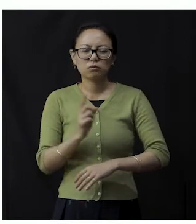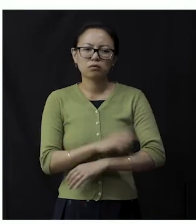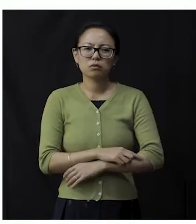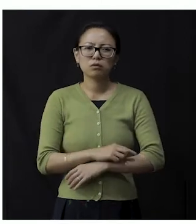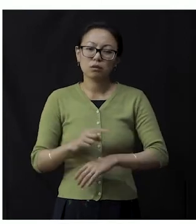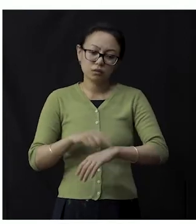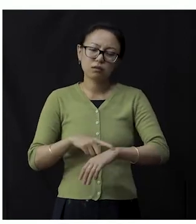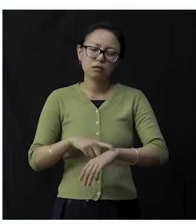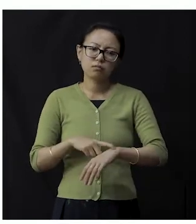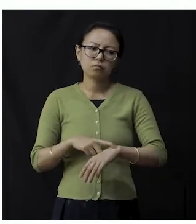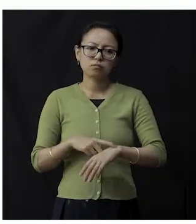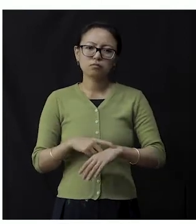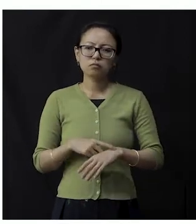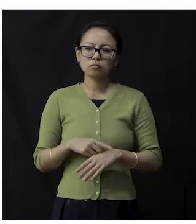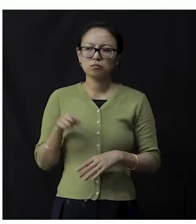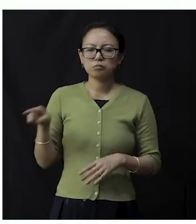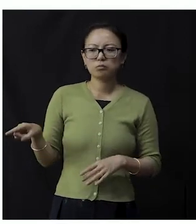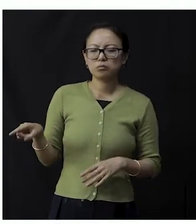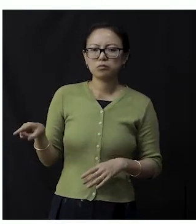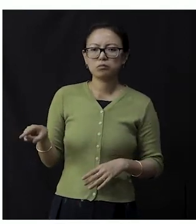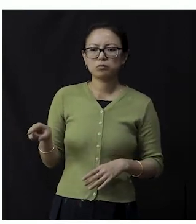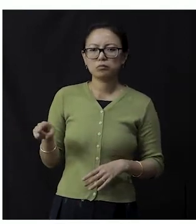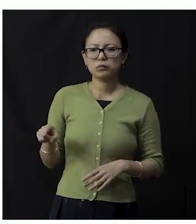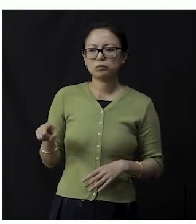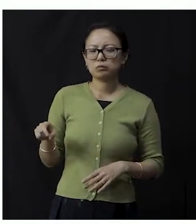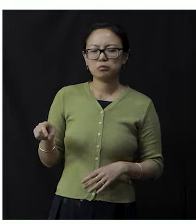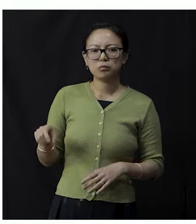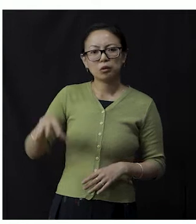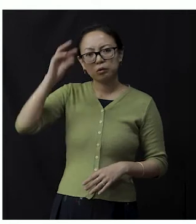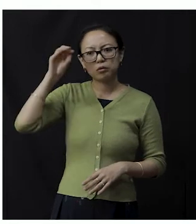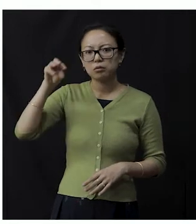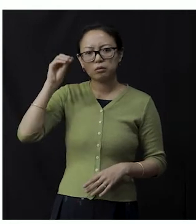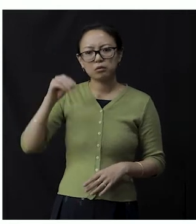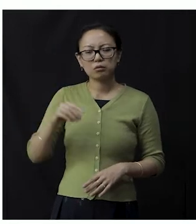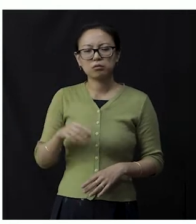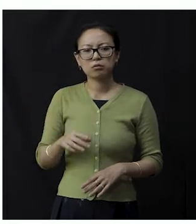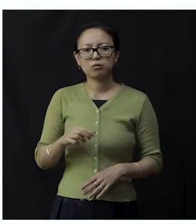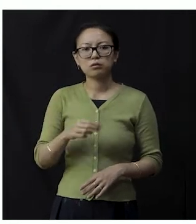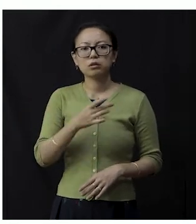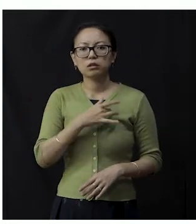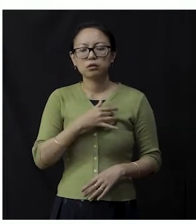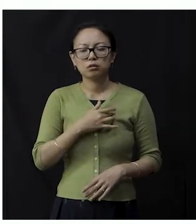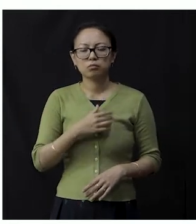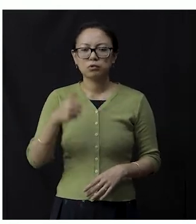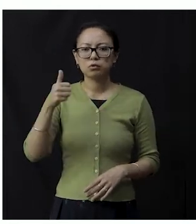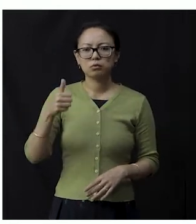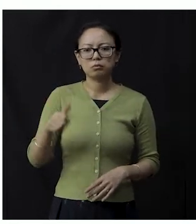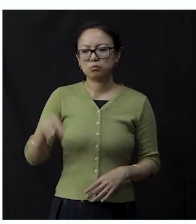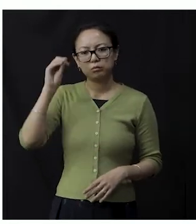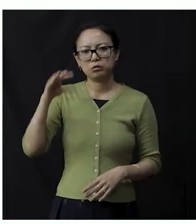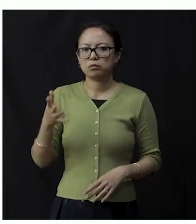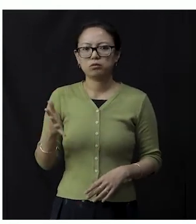thought, what are we supposed to do? He just doesn't listen, leave him. They knew good manners from bad manners, and most